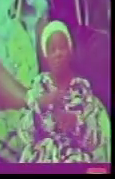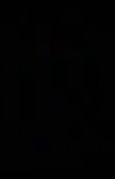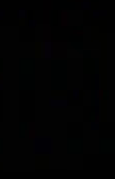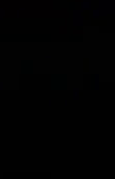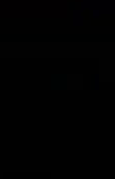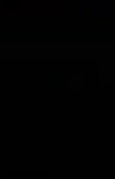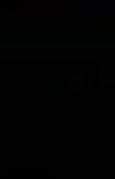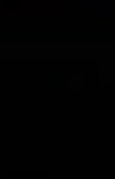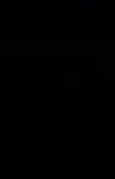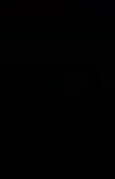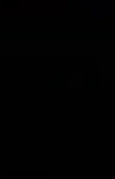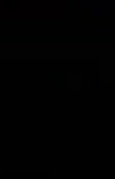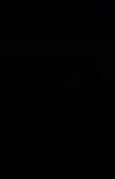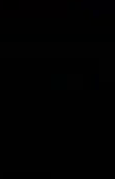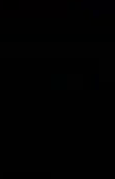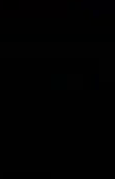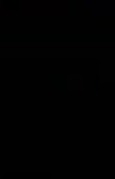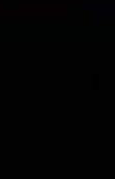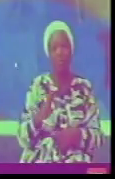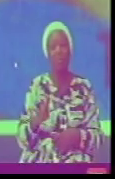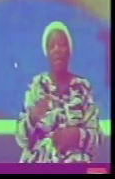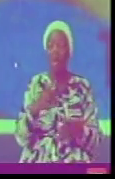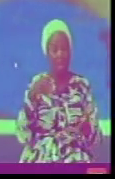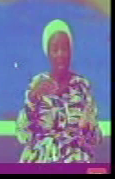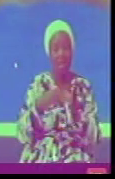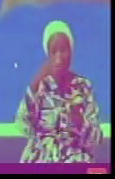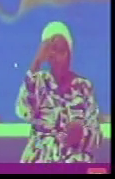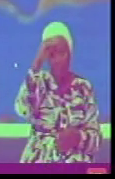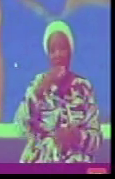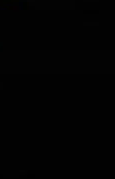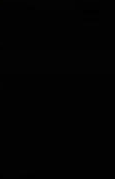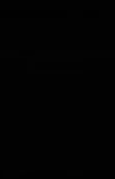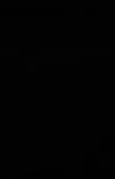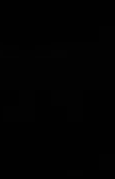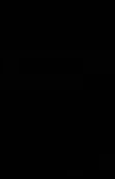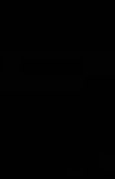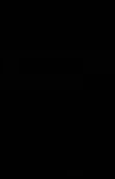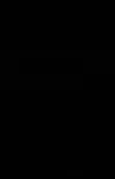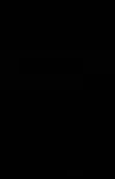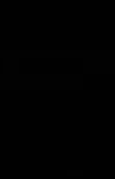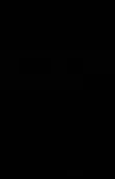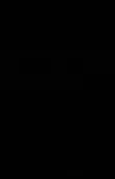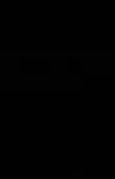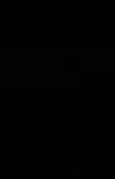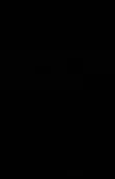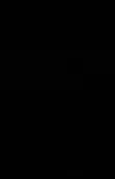it has possession. When we speak against man,